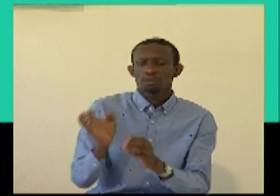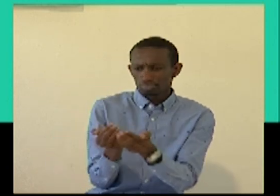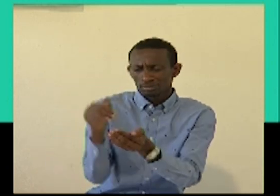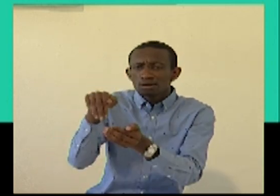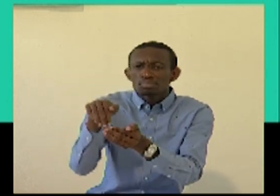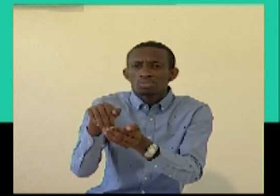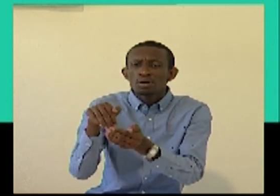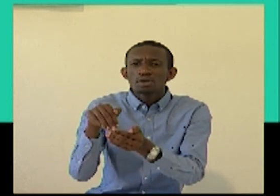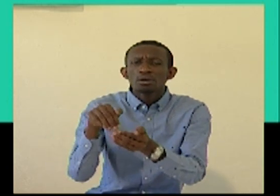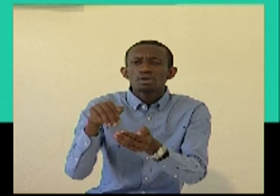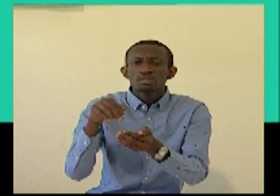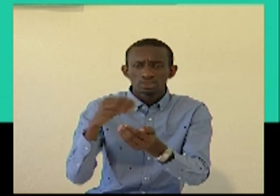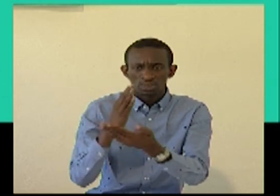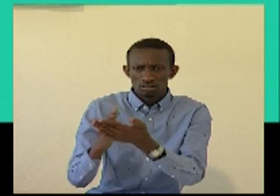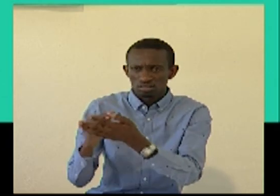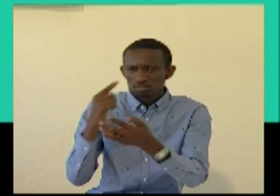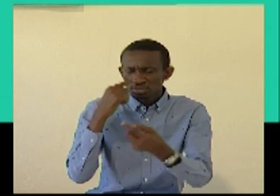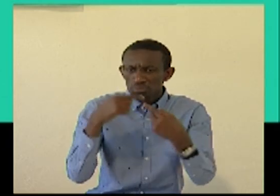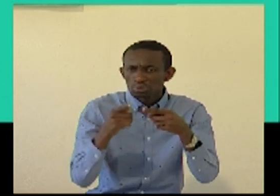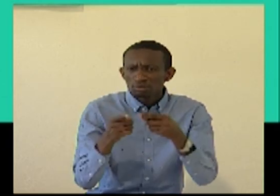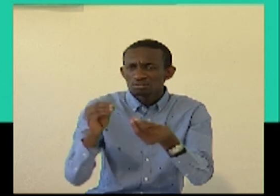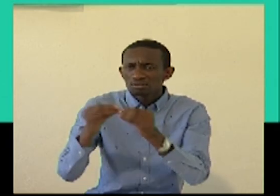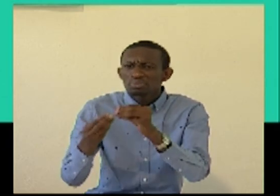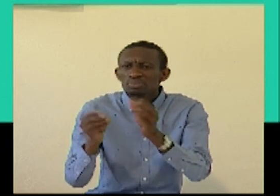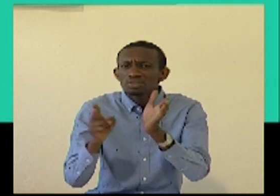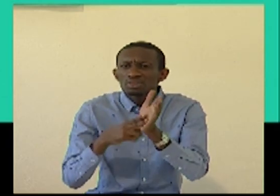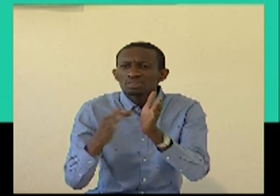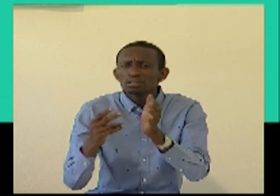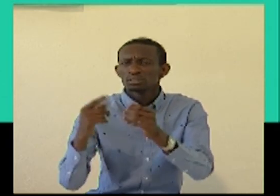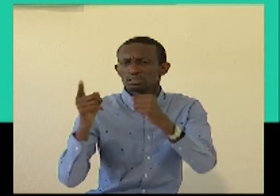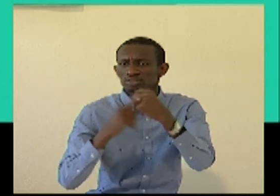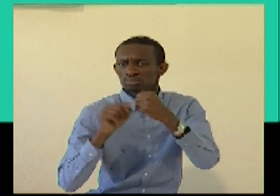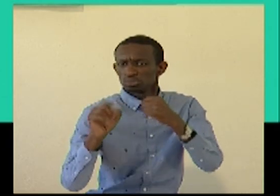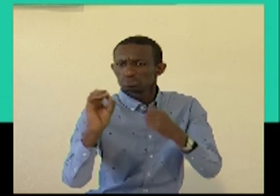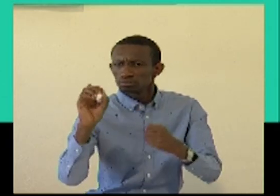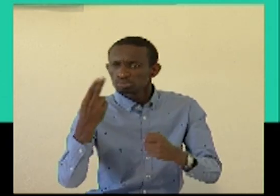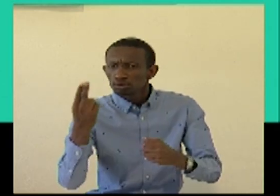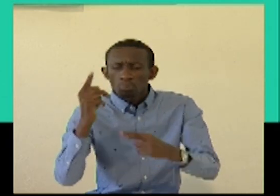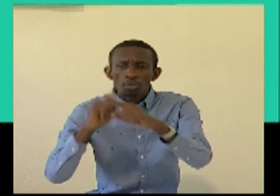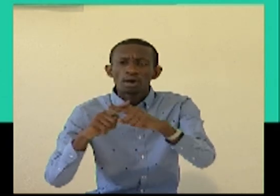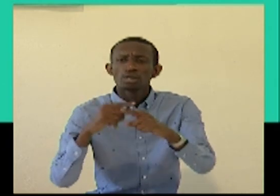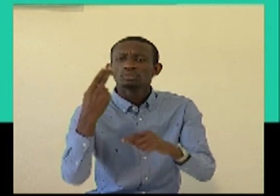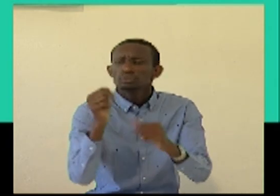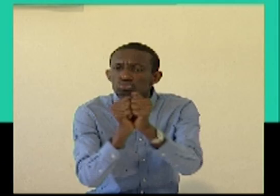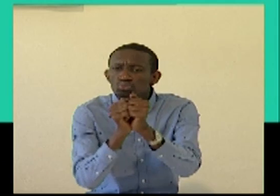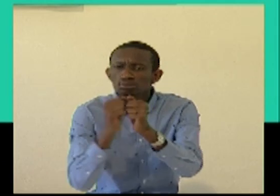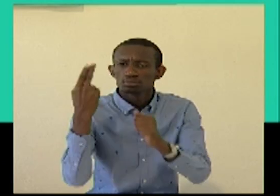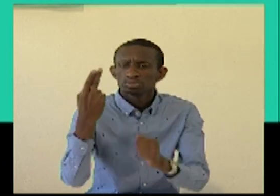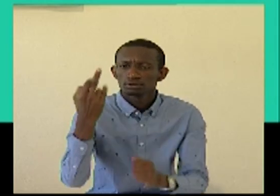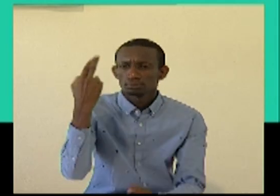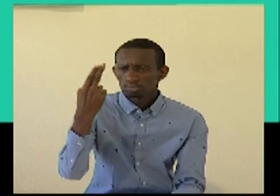6.022 times 10 power 23 particles. So in a mole, we have that number of